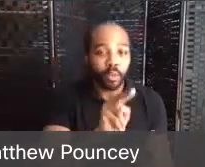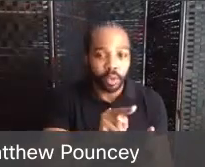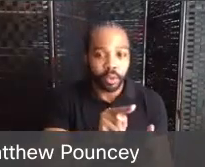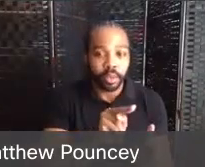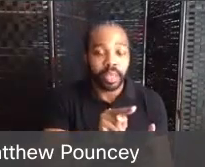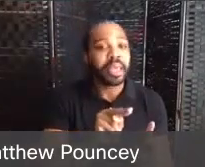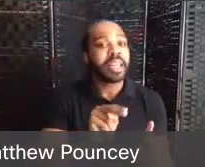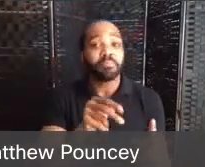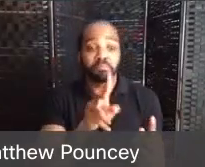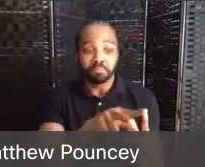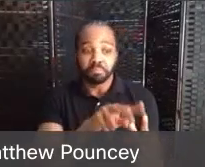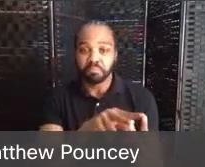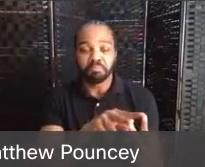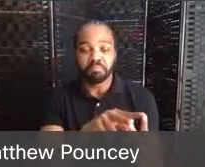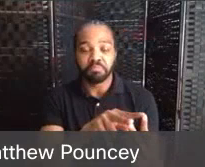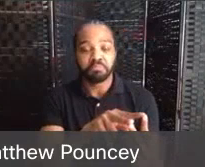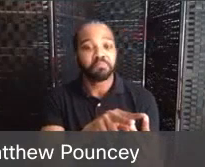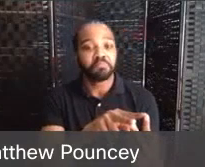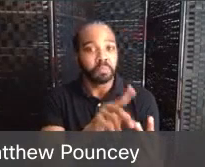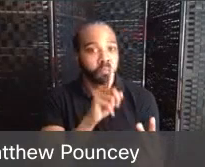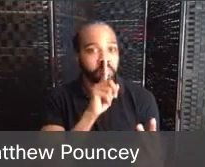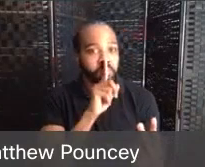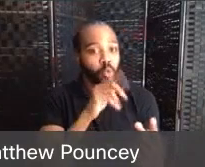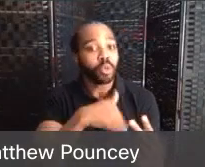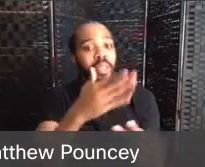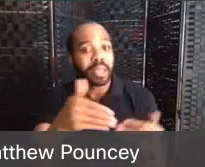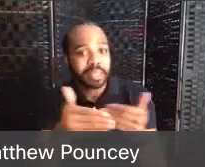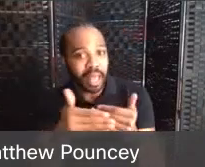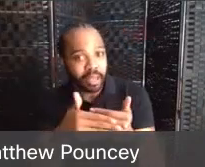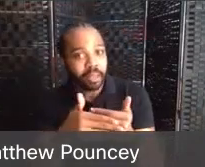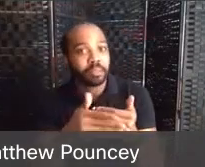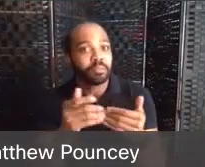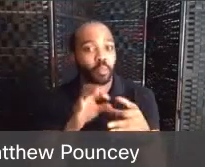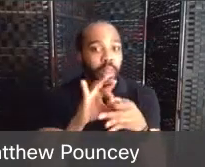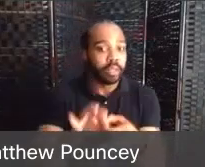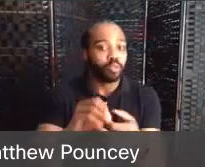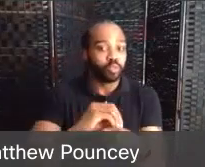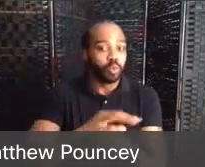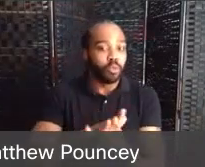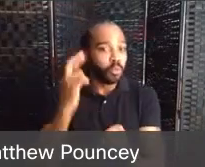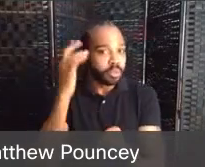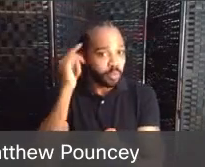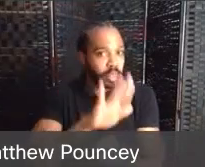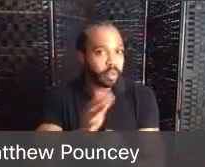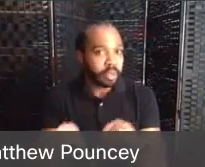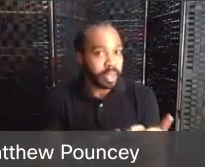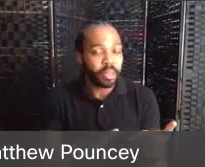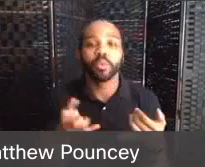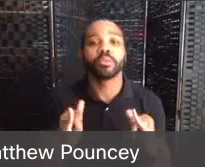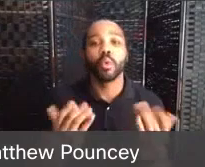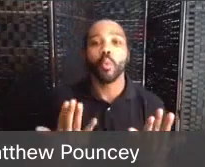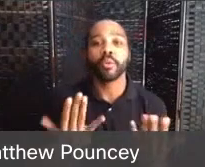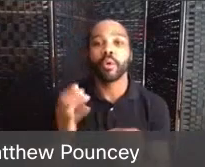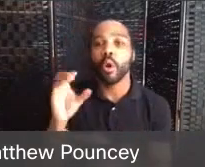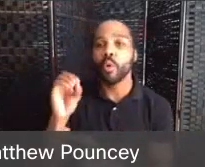Neither one of those on the next slide is listed as a COVID-related death yet. We're awaiting confirmation from